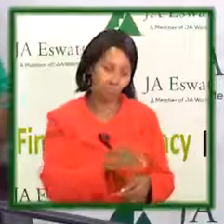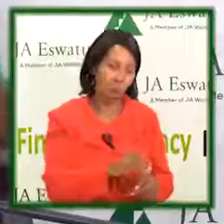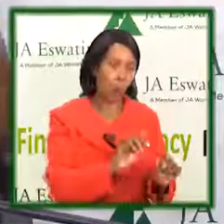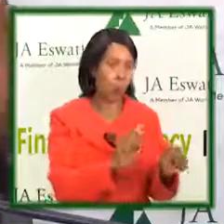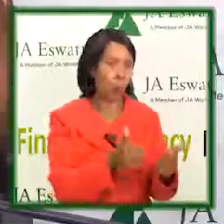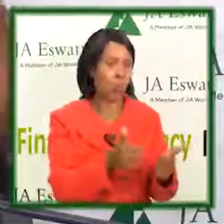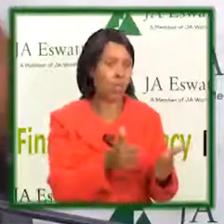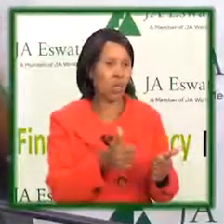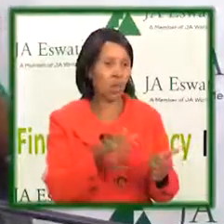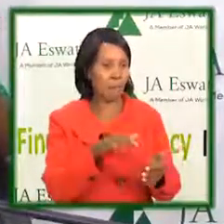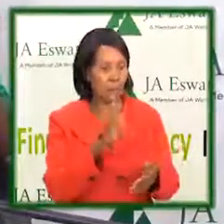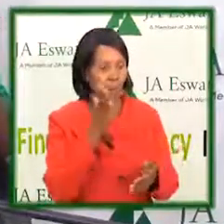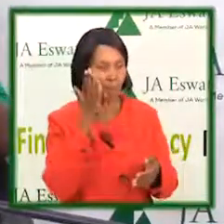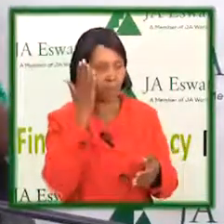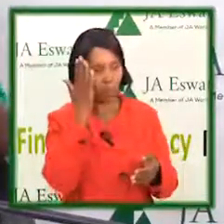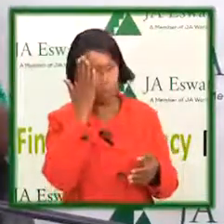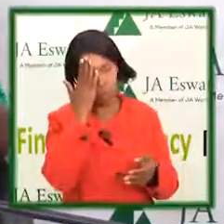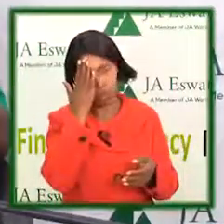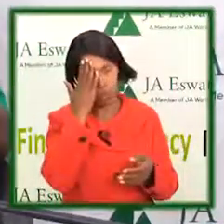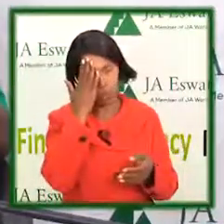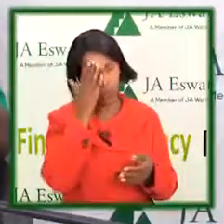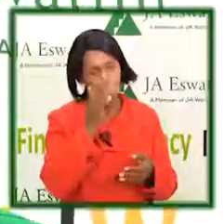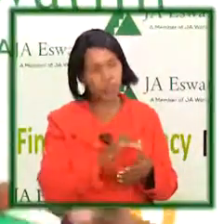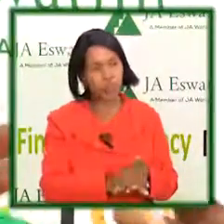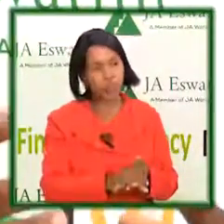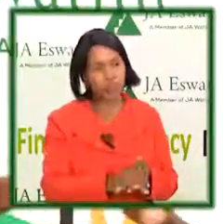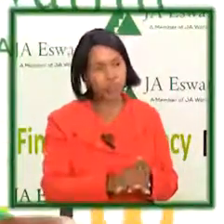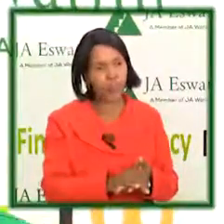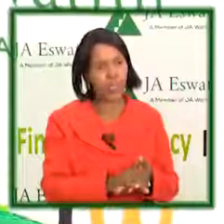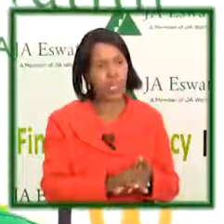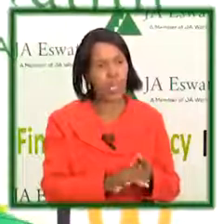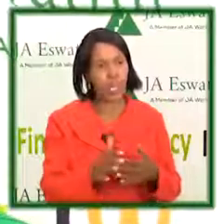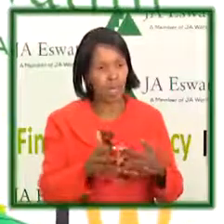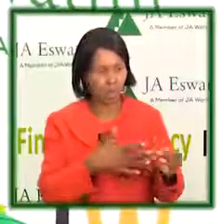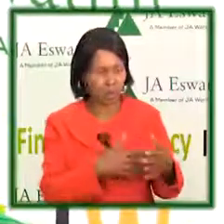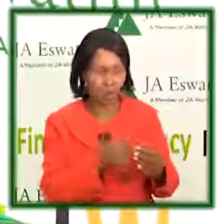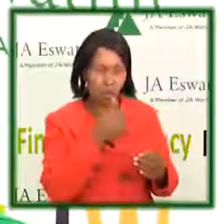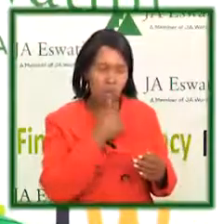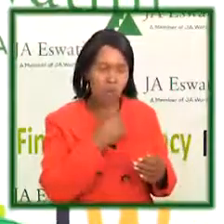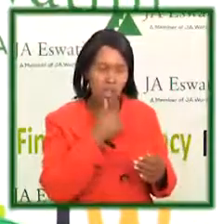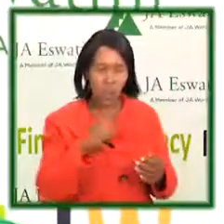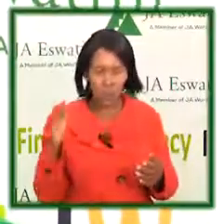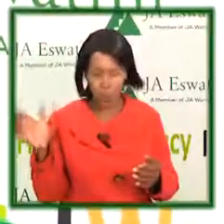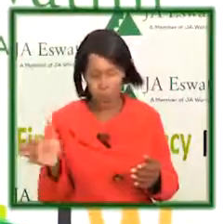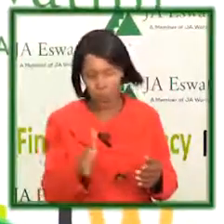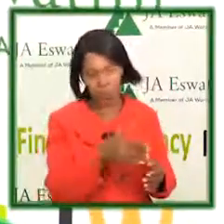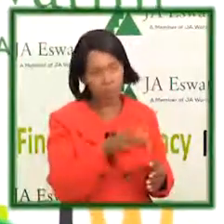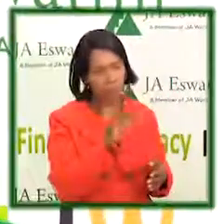production. You should be able to identify a substandard material that is going